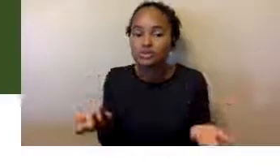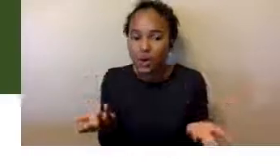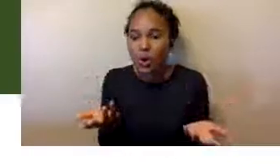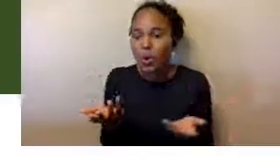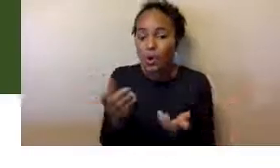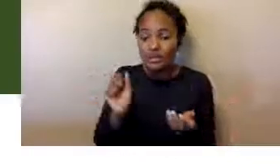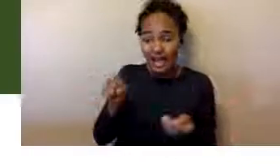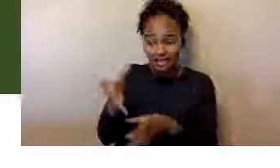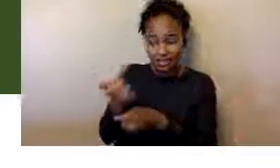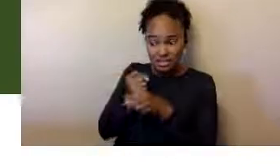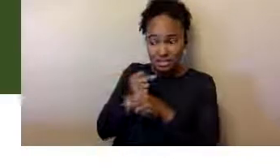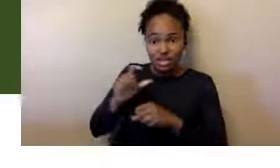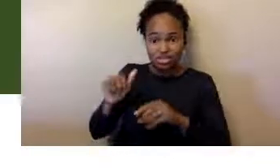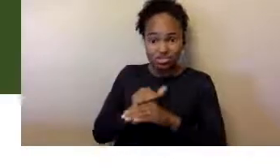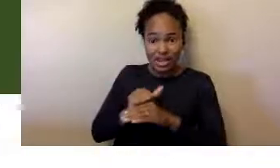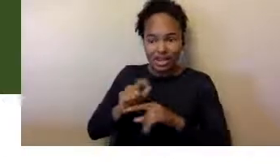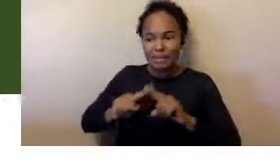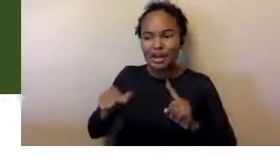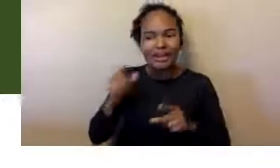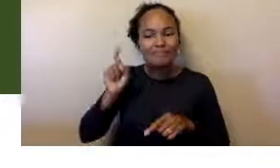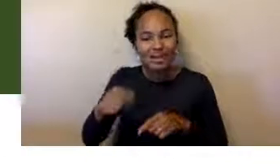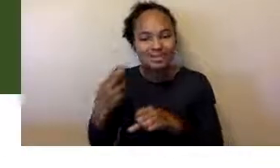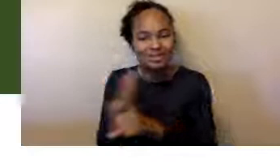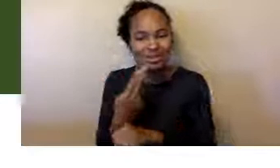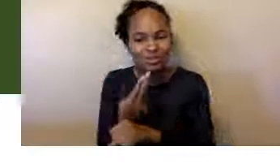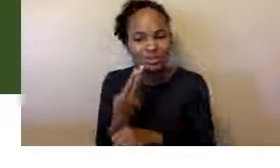used is a required reasonable modification.